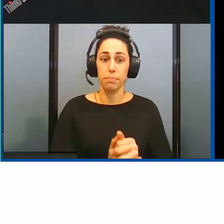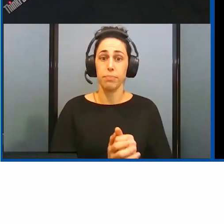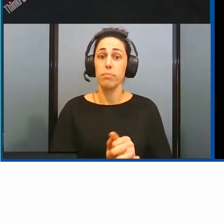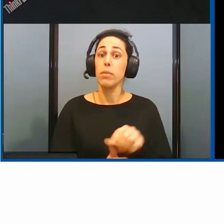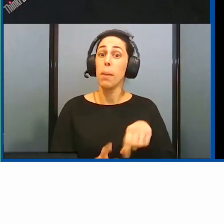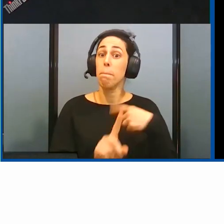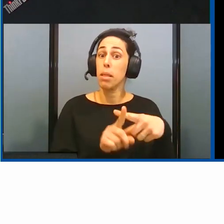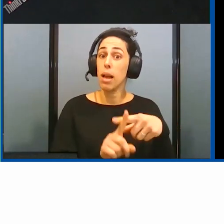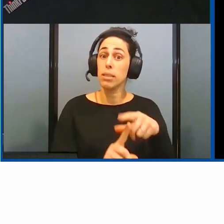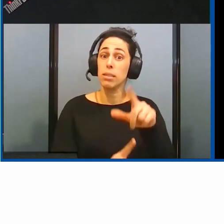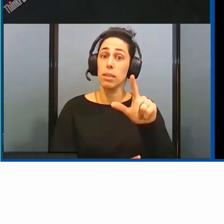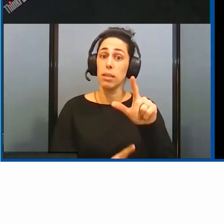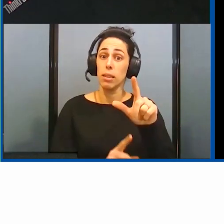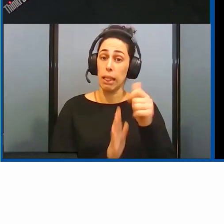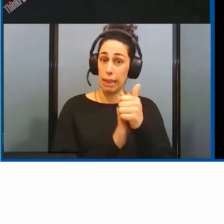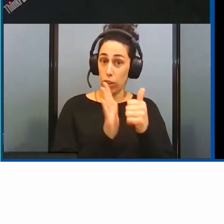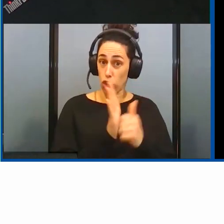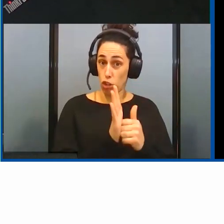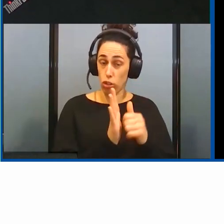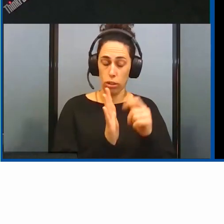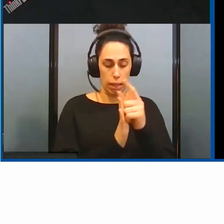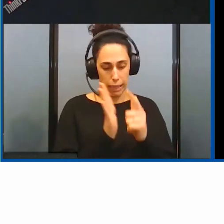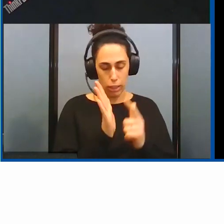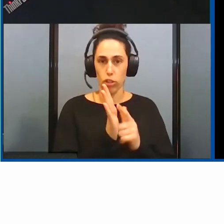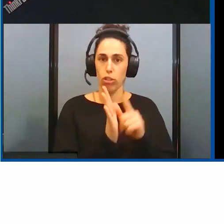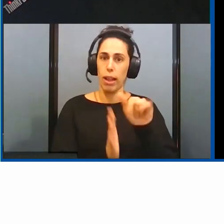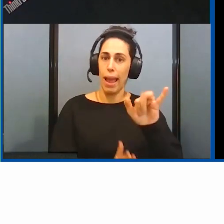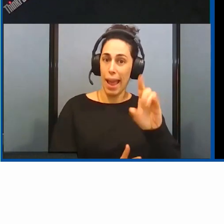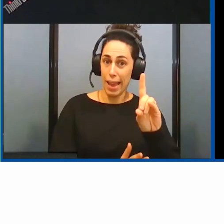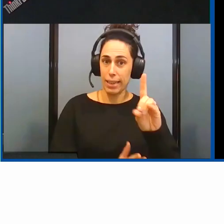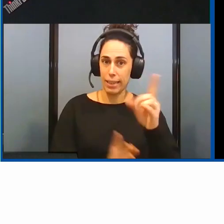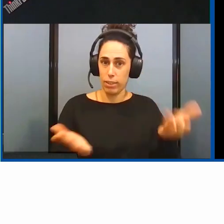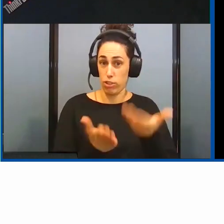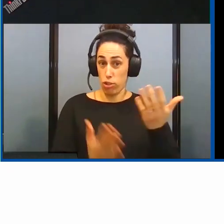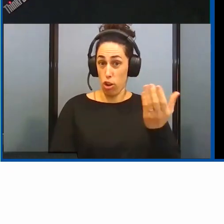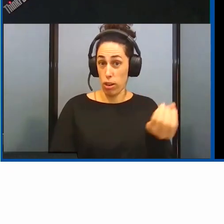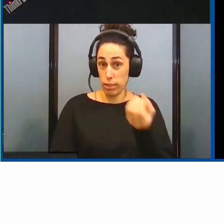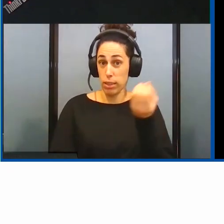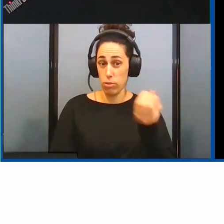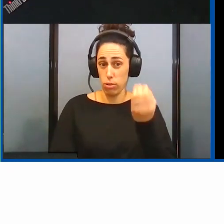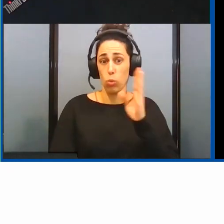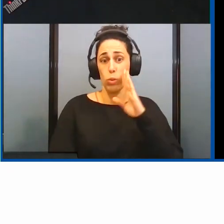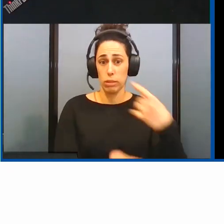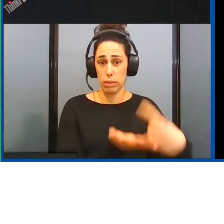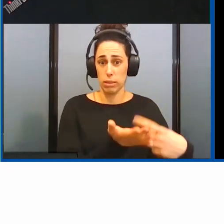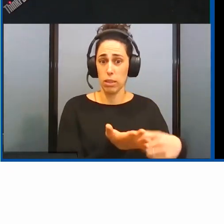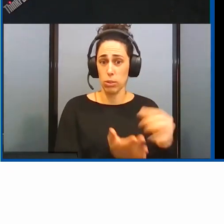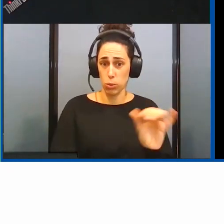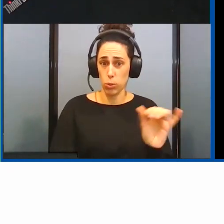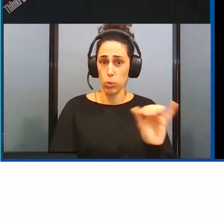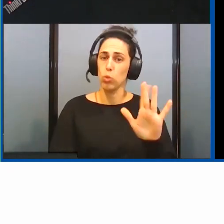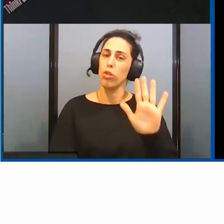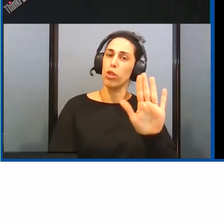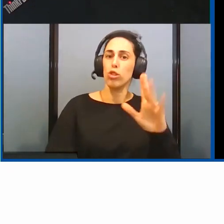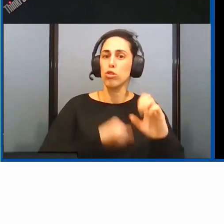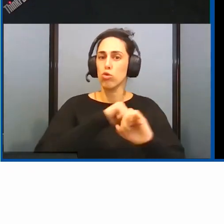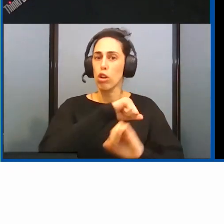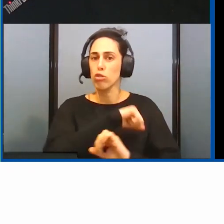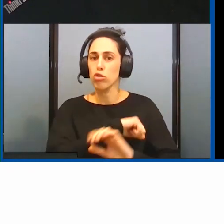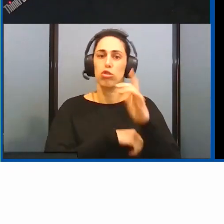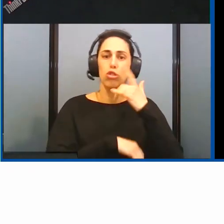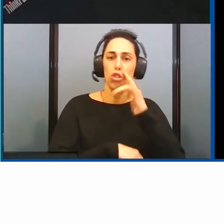that's structured, so there's a good understanding there. And then I'm going to talk about our clinic, what we do, what services